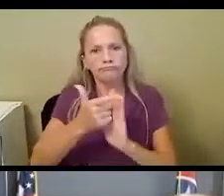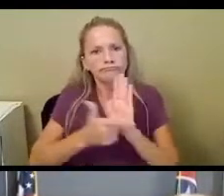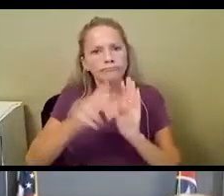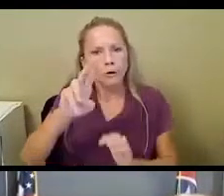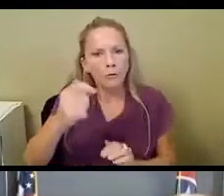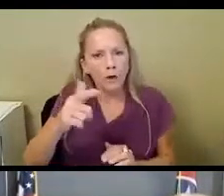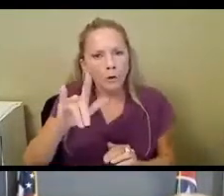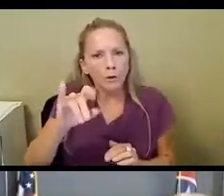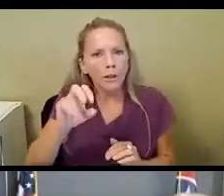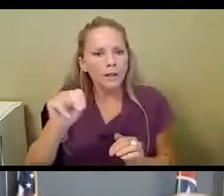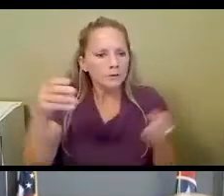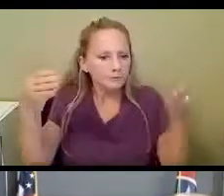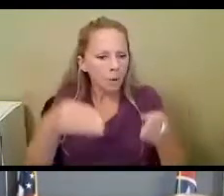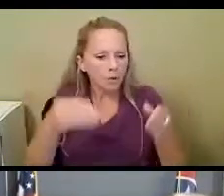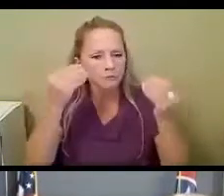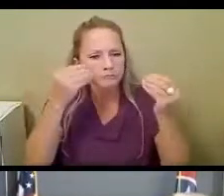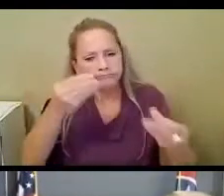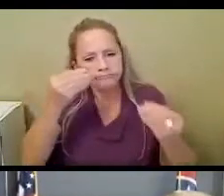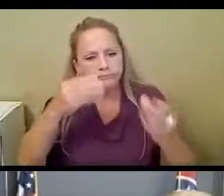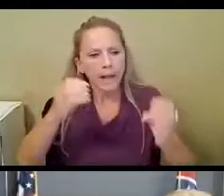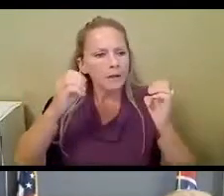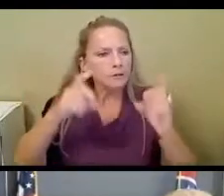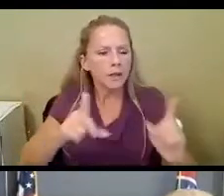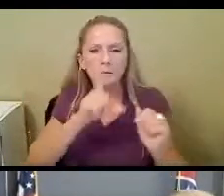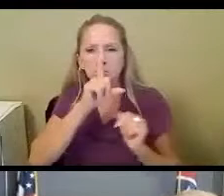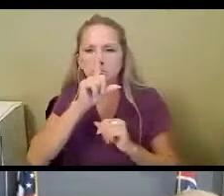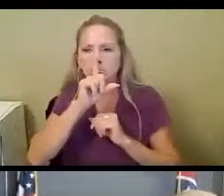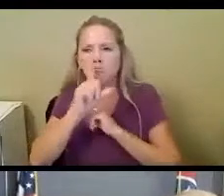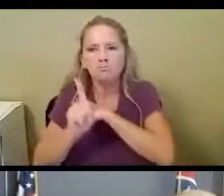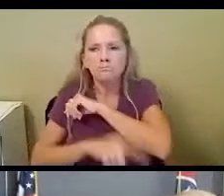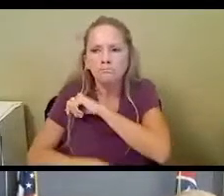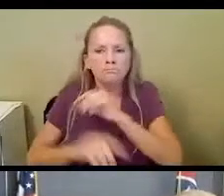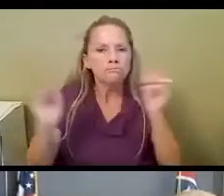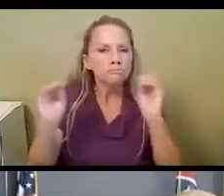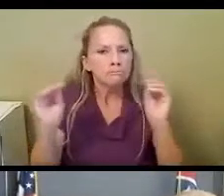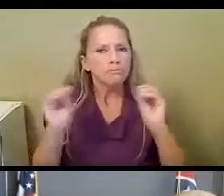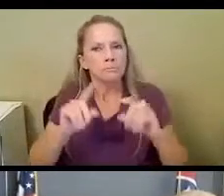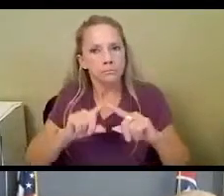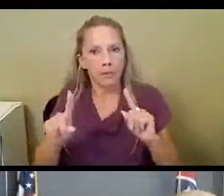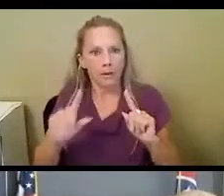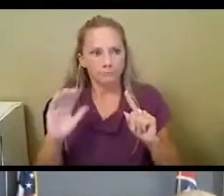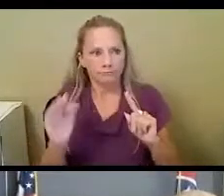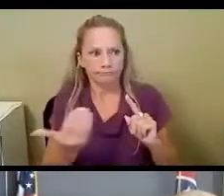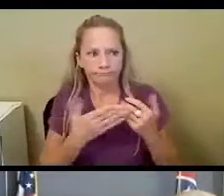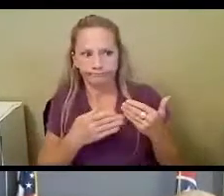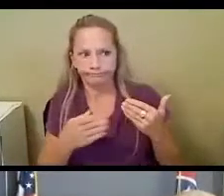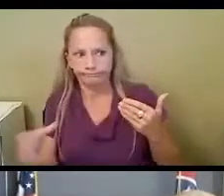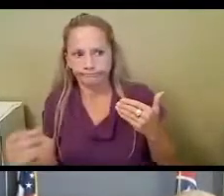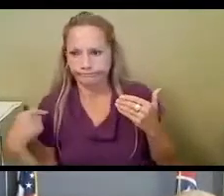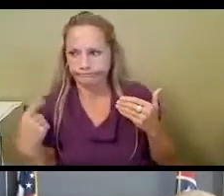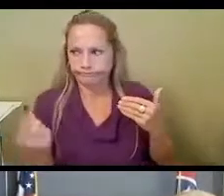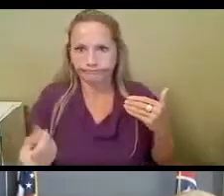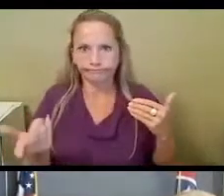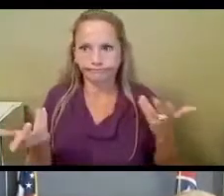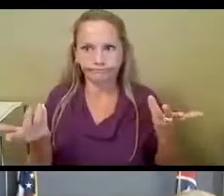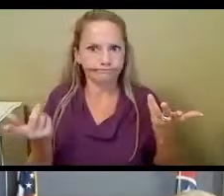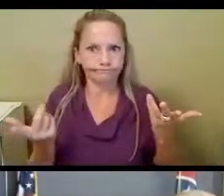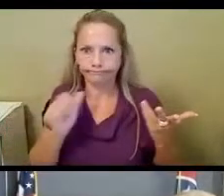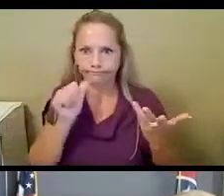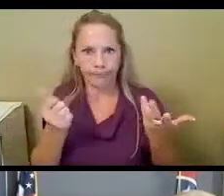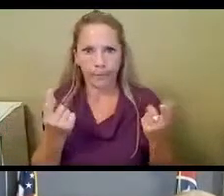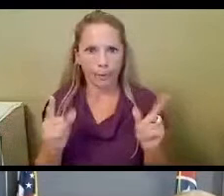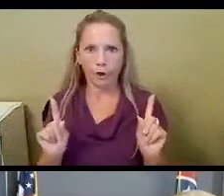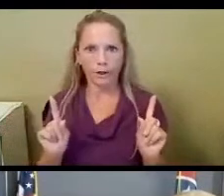focused on education, not punitive. But clearly it's not working because now we have, over 100 people in